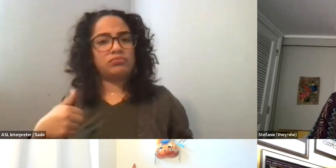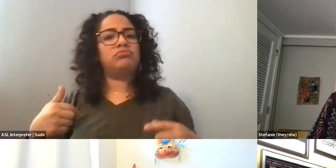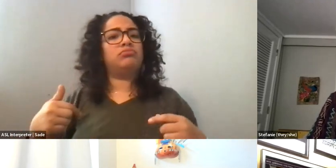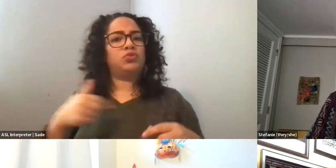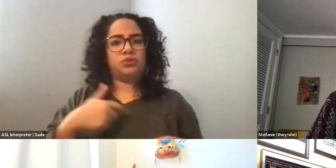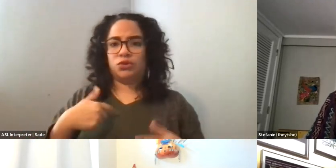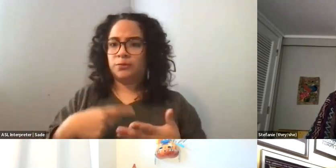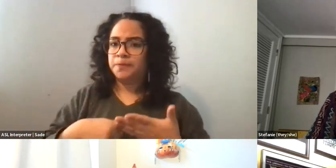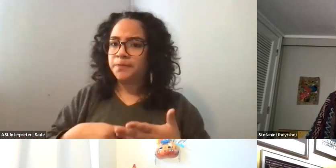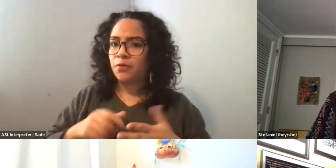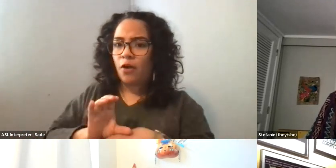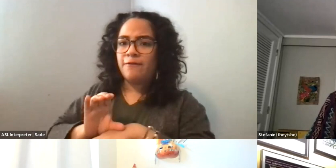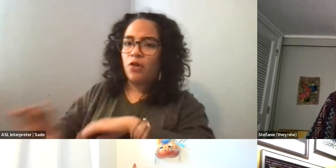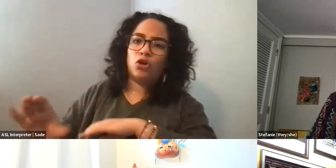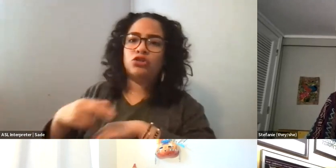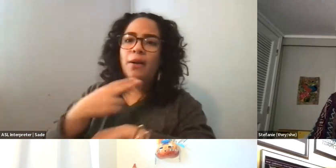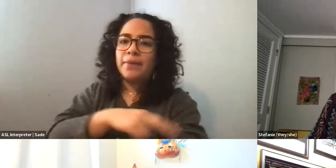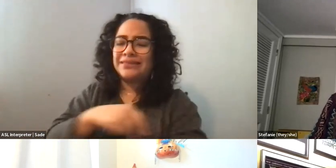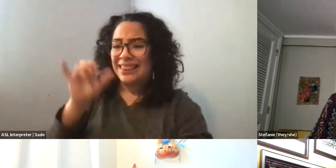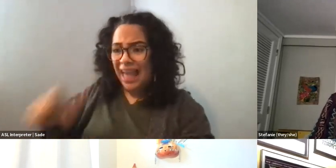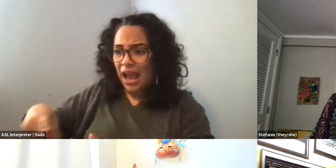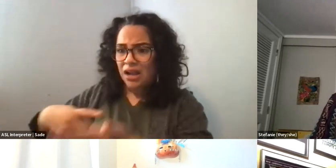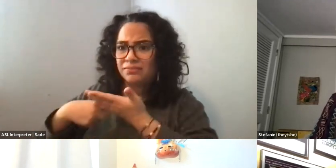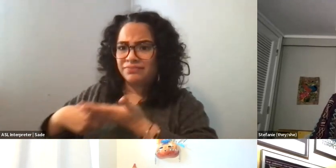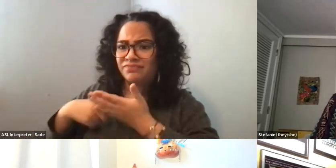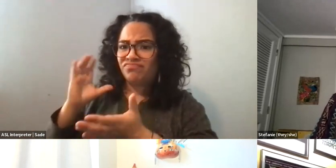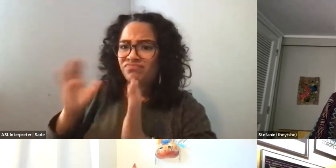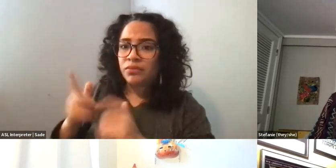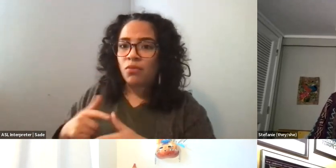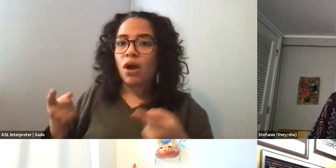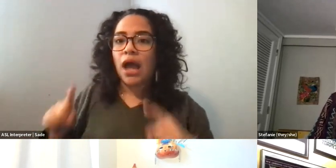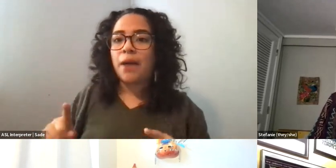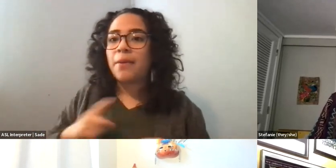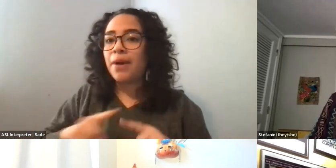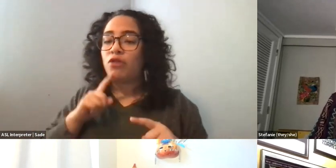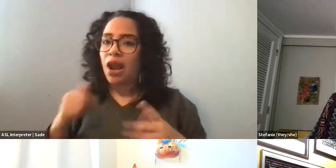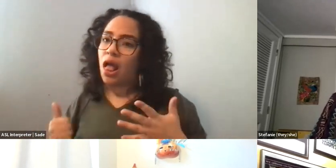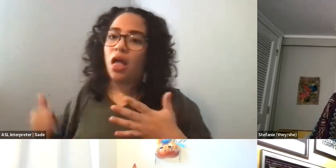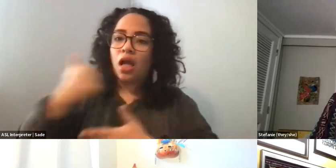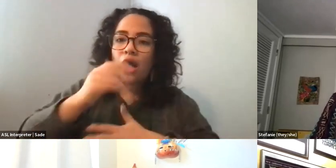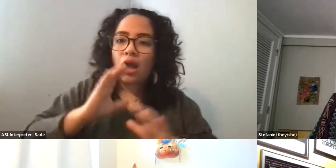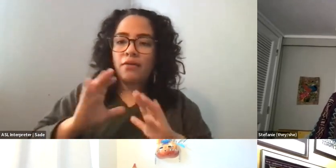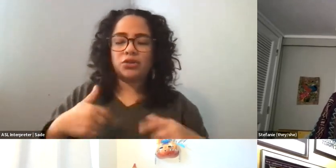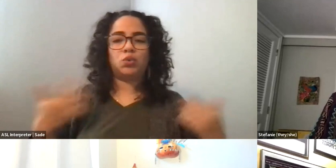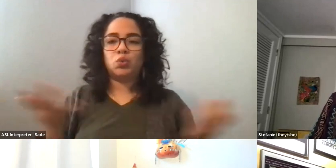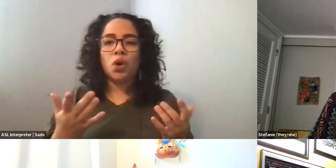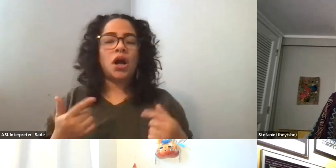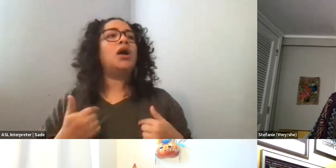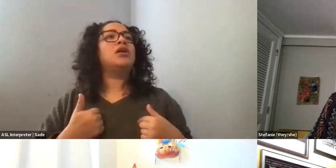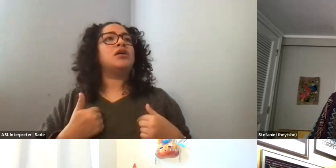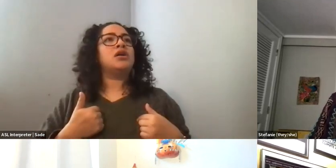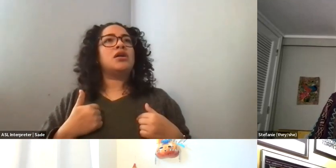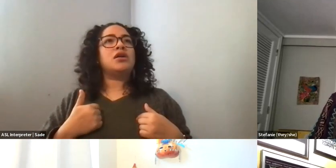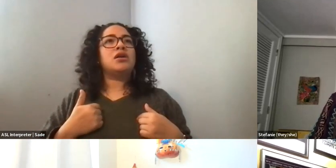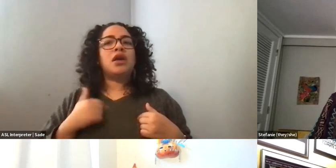forced hospitalization. I mean, those conversations were happening, but I feel like the dominant conversation was like, how do we reframe